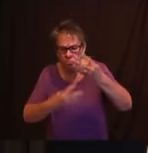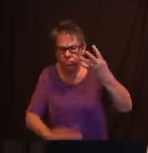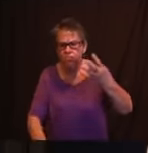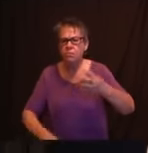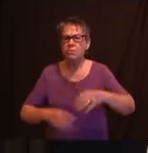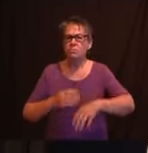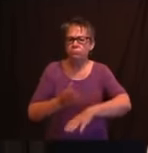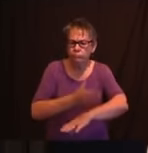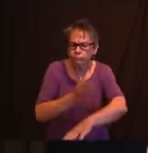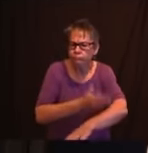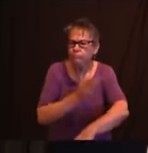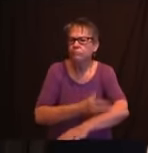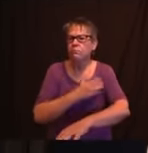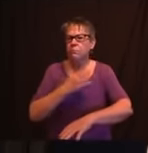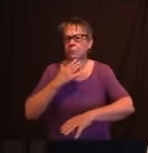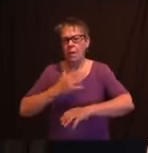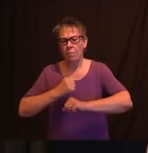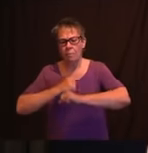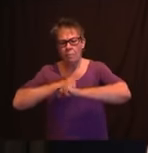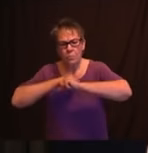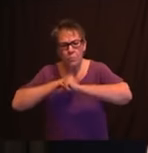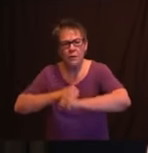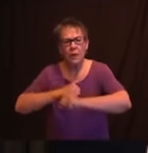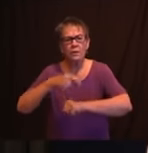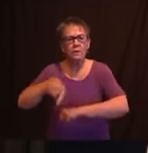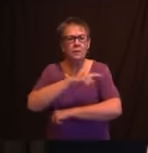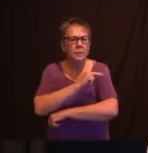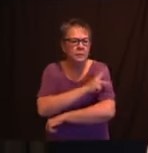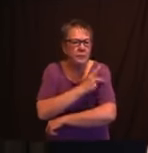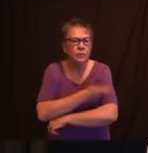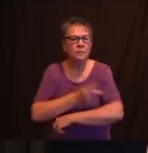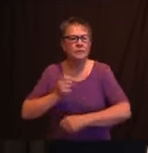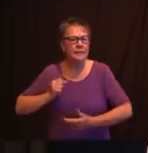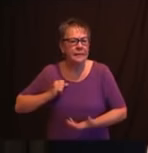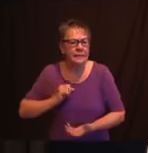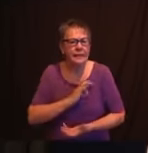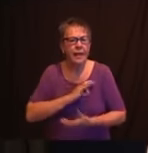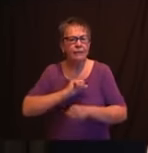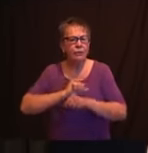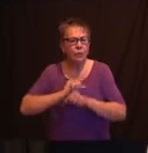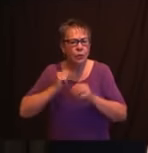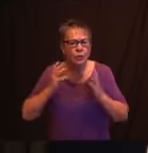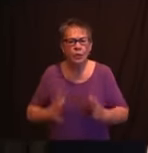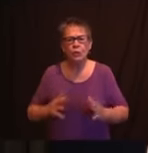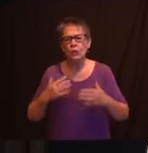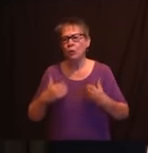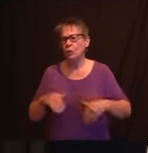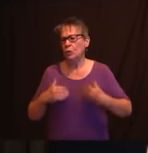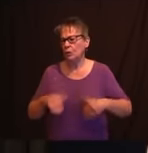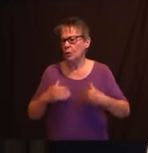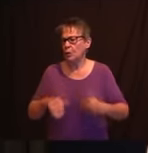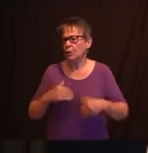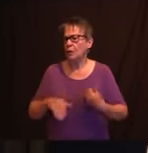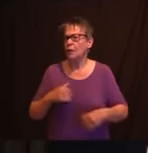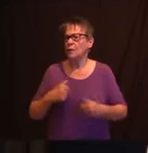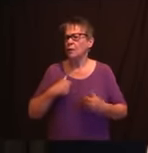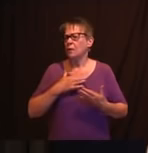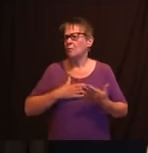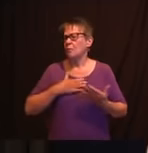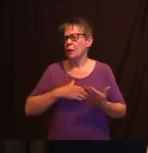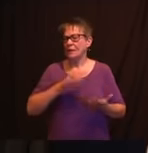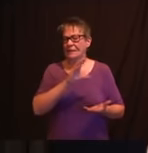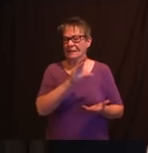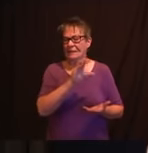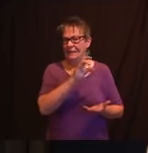recent effort, in appreciation to Cindy and Carol and their teams for being able to interview stakeholders in a careful and